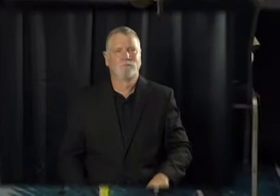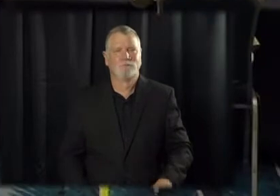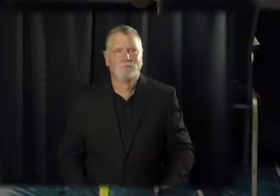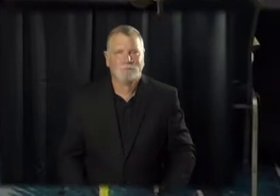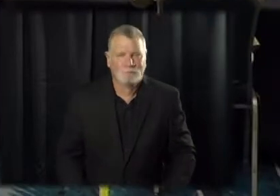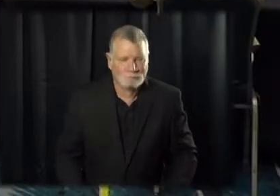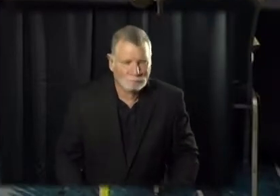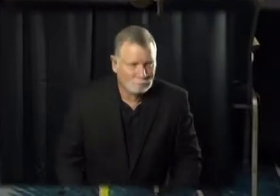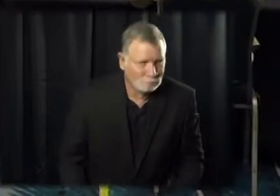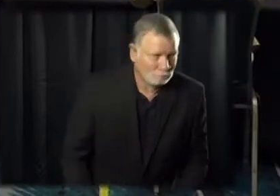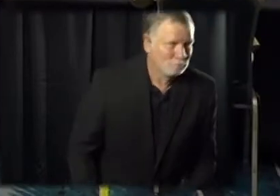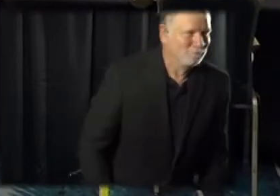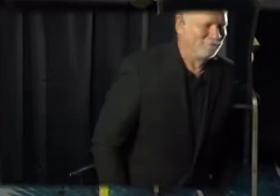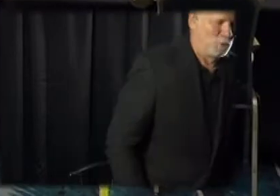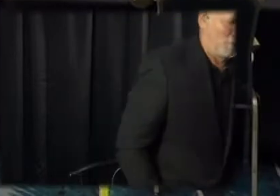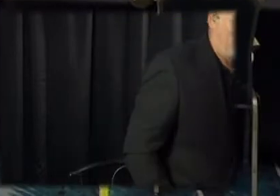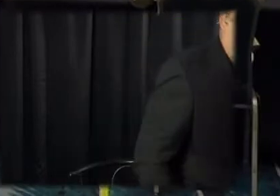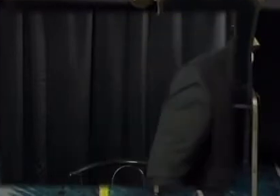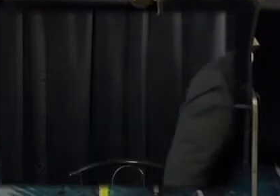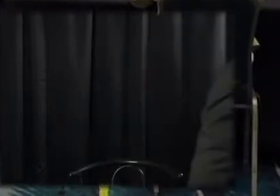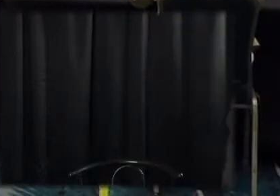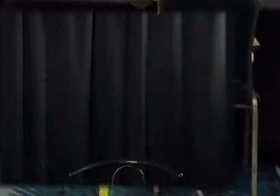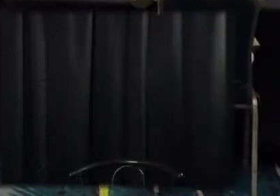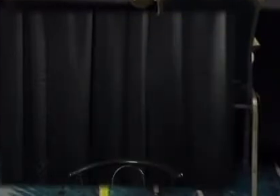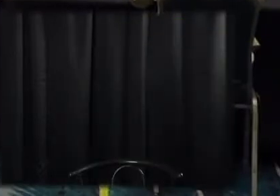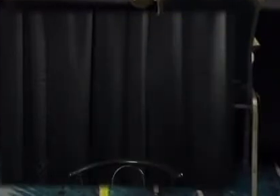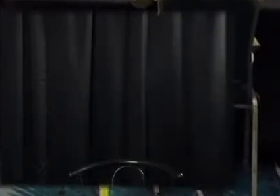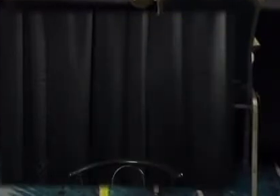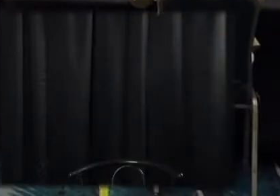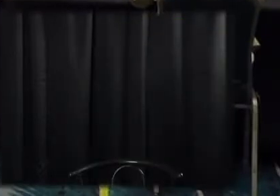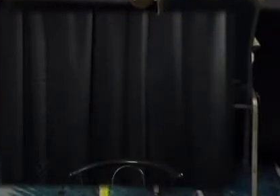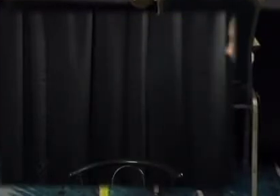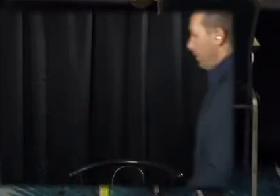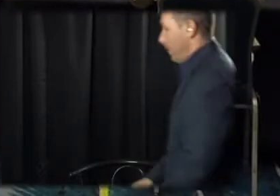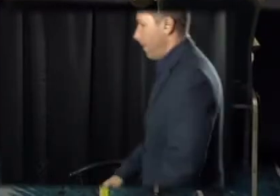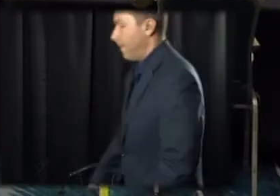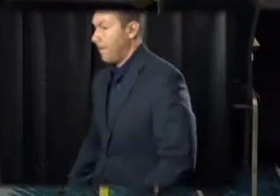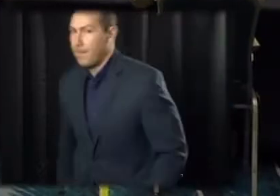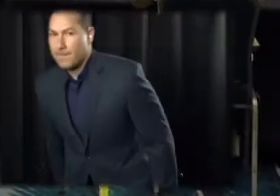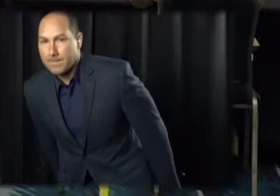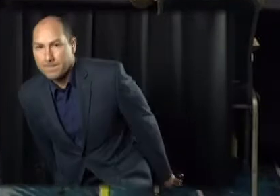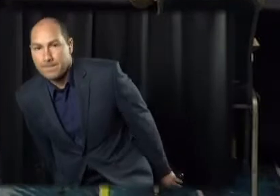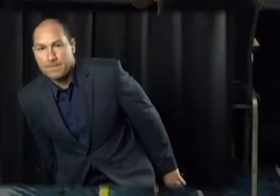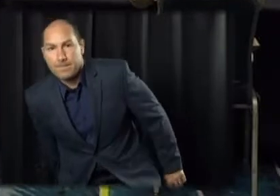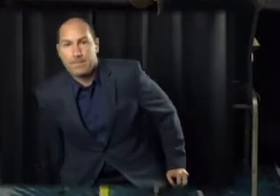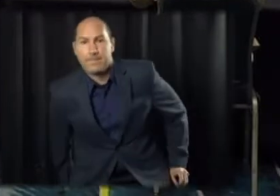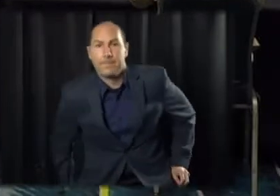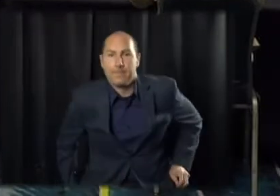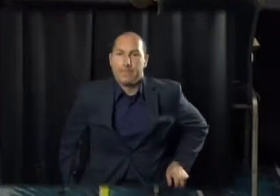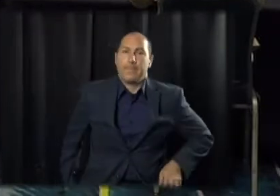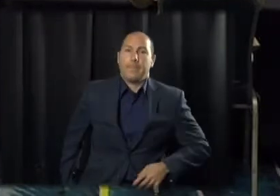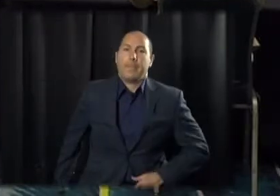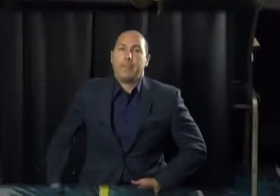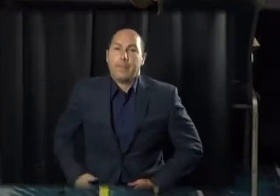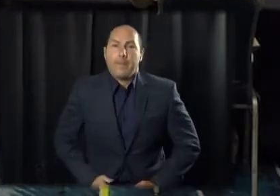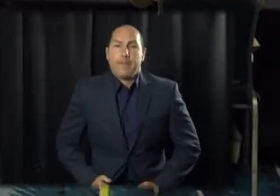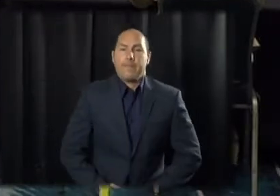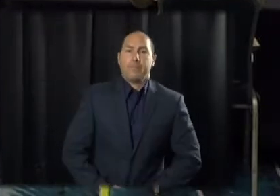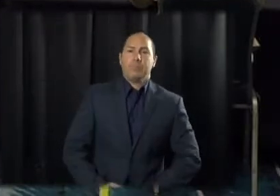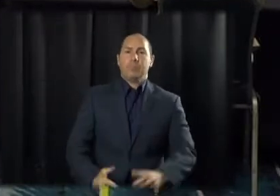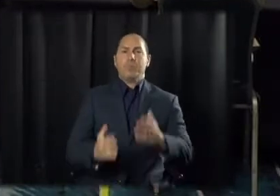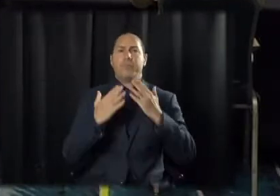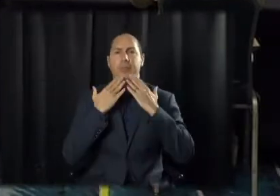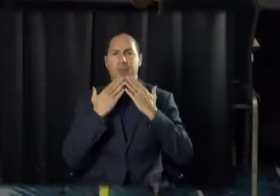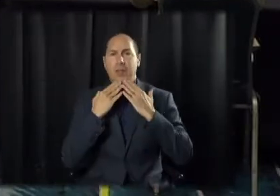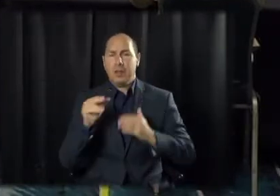Antonio. Andrew would like to make a comment or question as well. Thank you very much, Mr. Chairman,